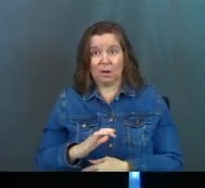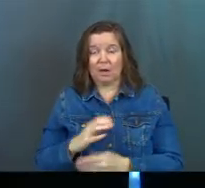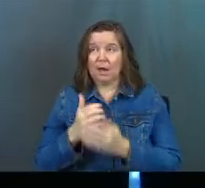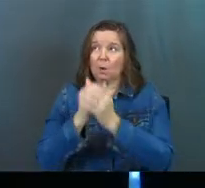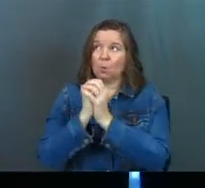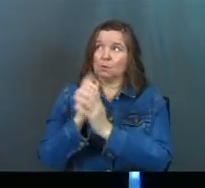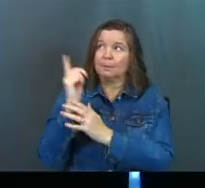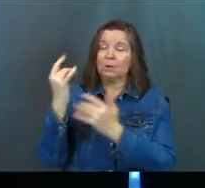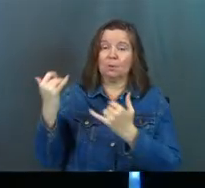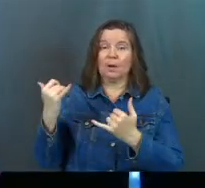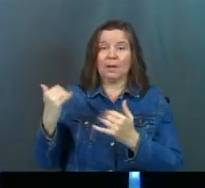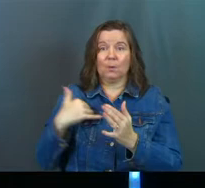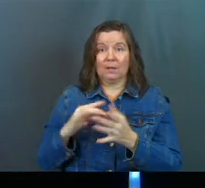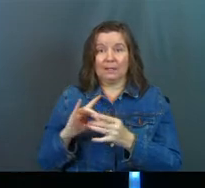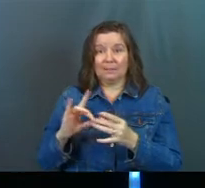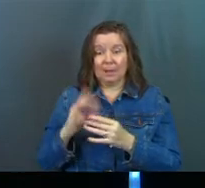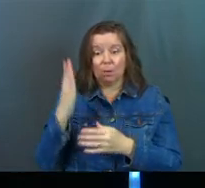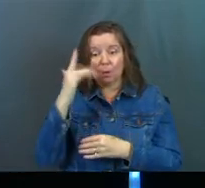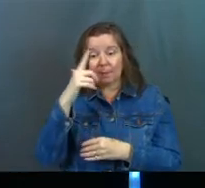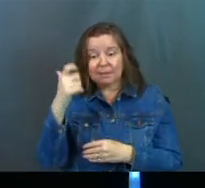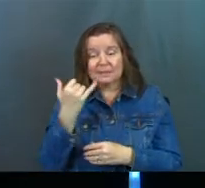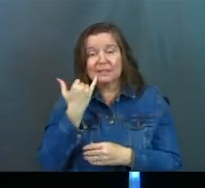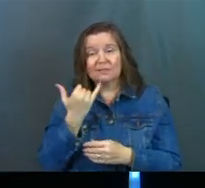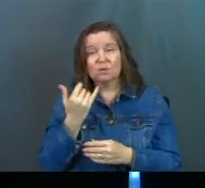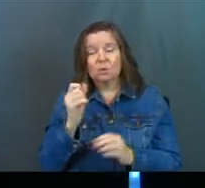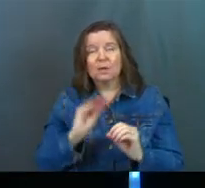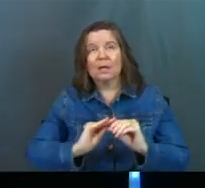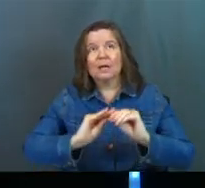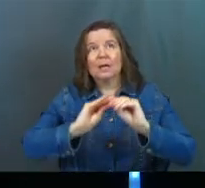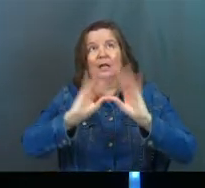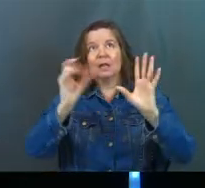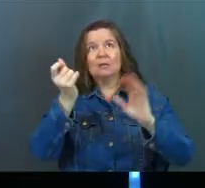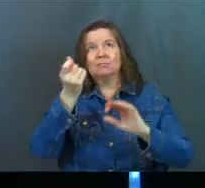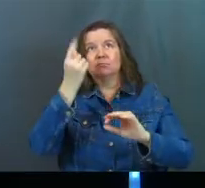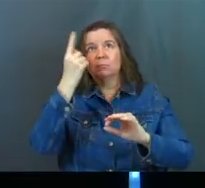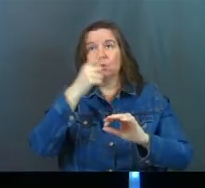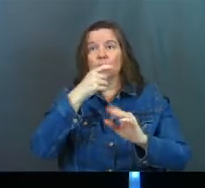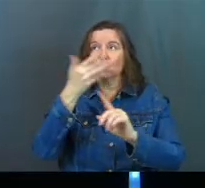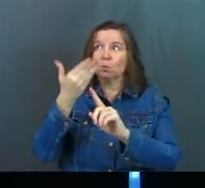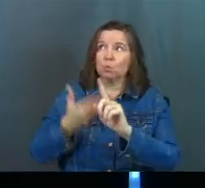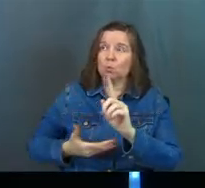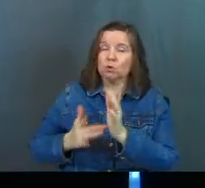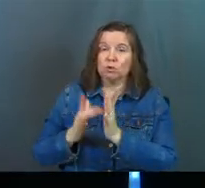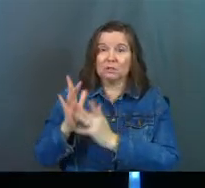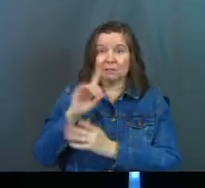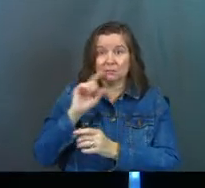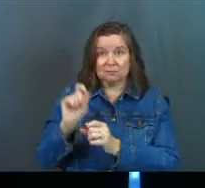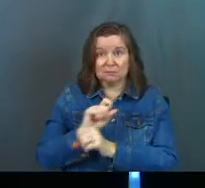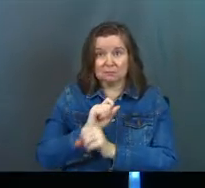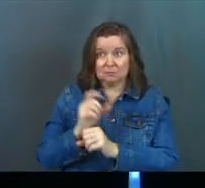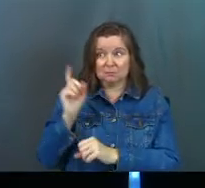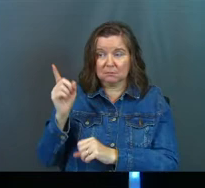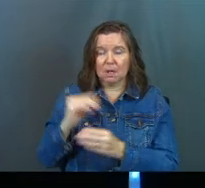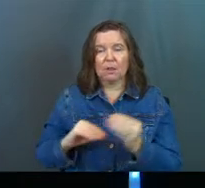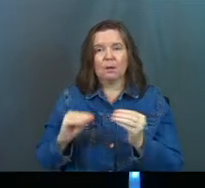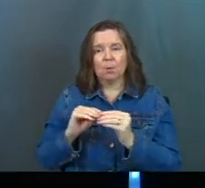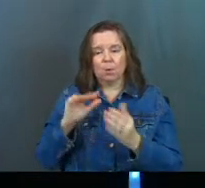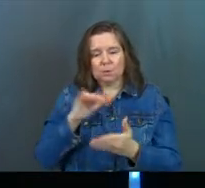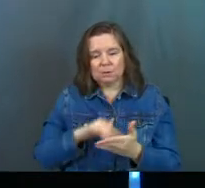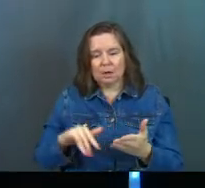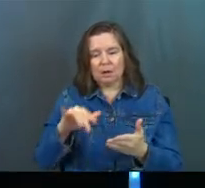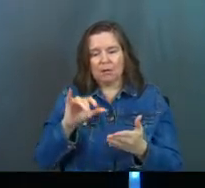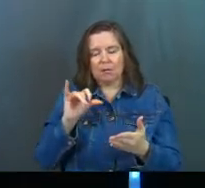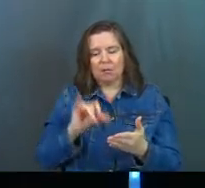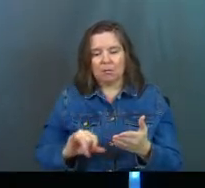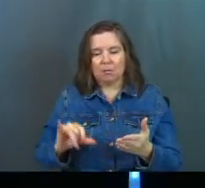we're worshiping him right now in this passage, because if you could get a clear vision of who Jesus actually is, the more you study it,